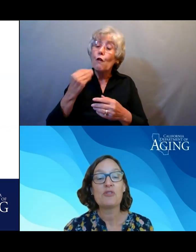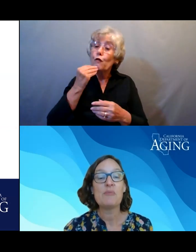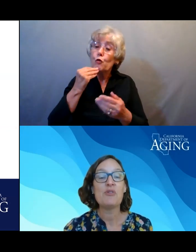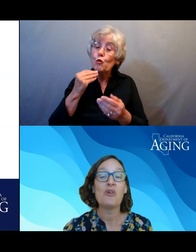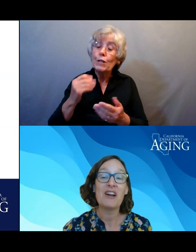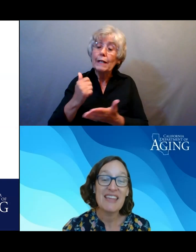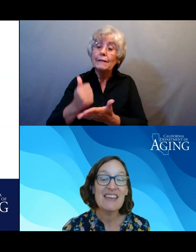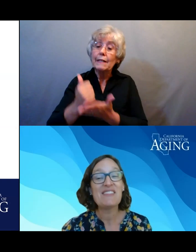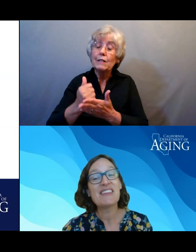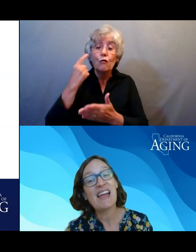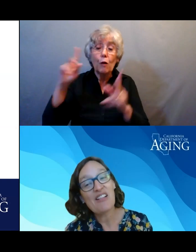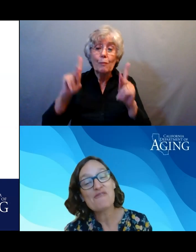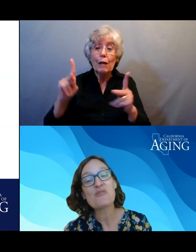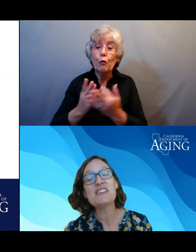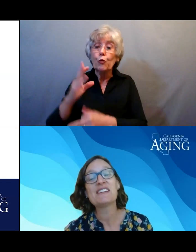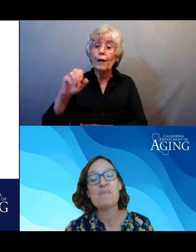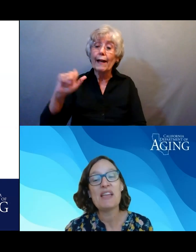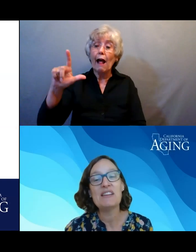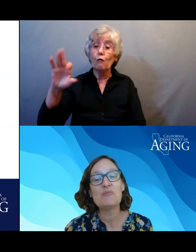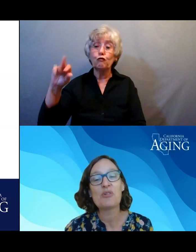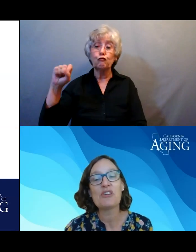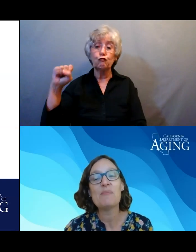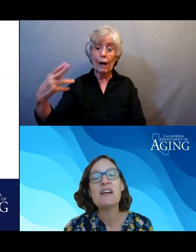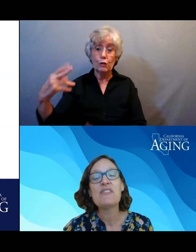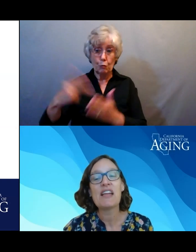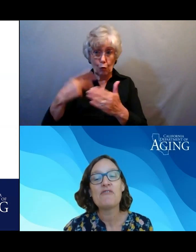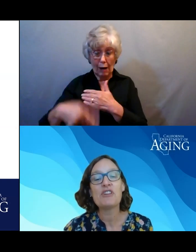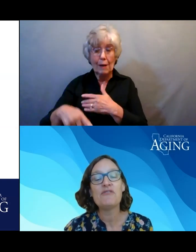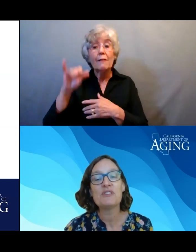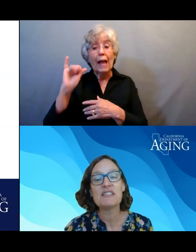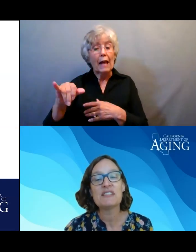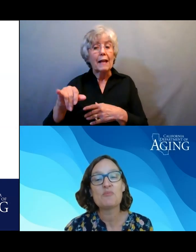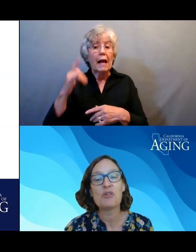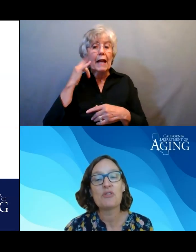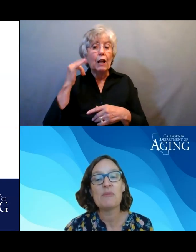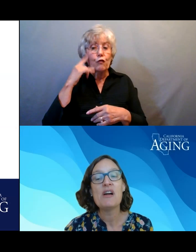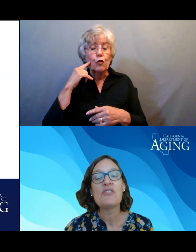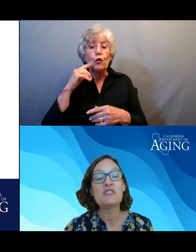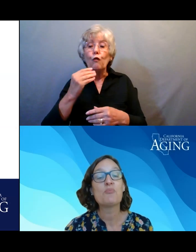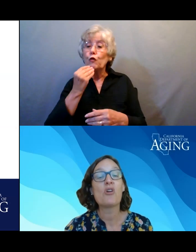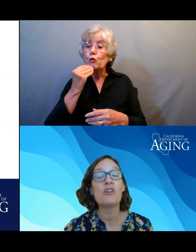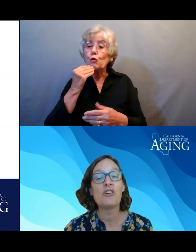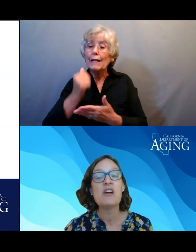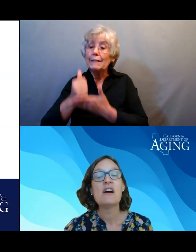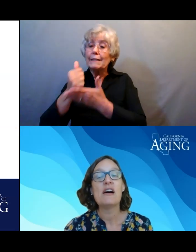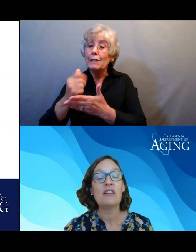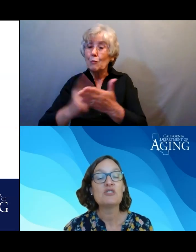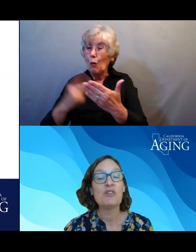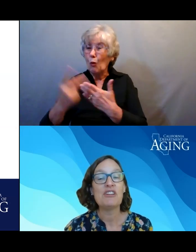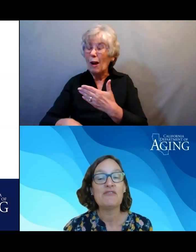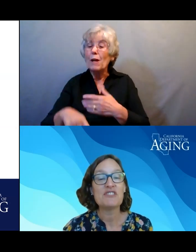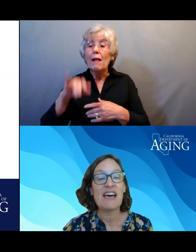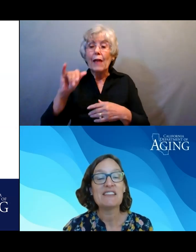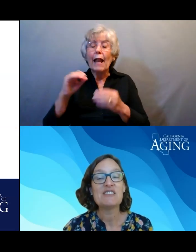CalFresh program who are, again, in the California companion program, the California Food Assistance Program, that is broader